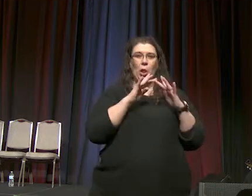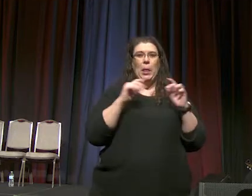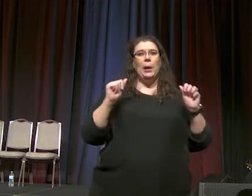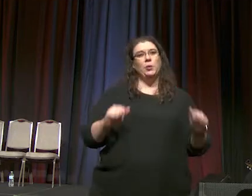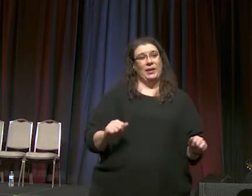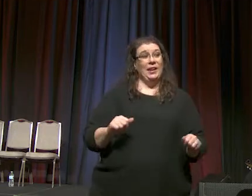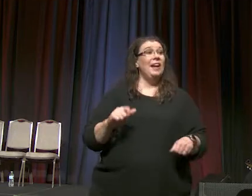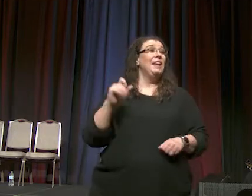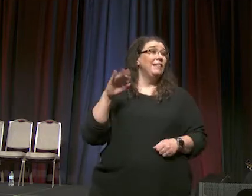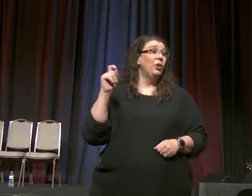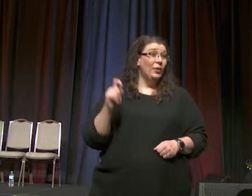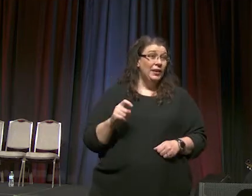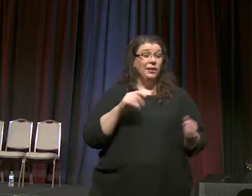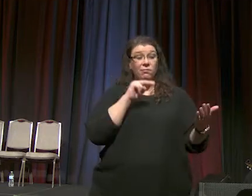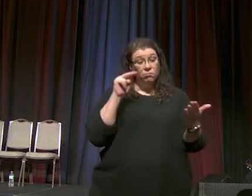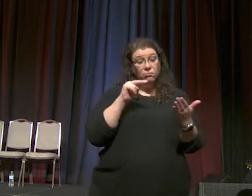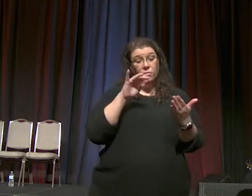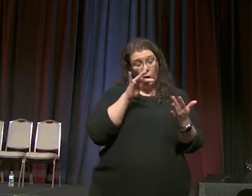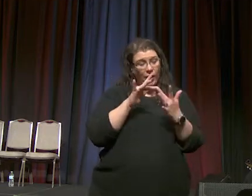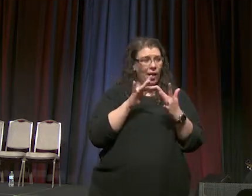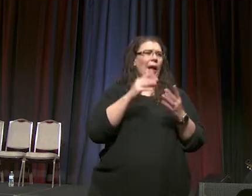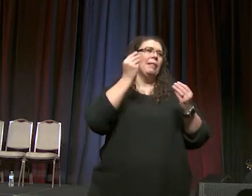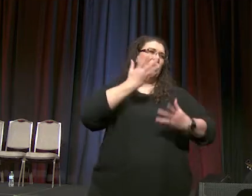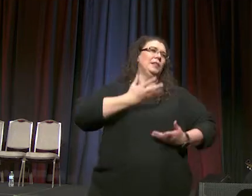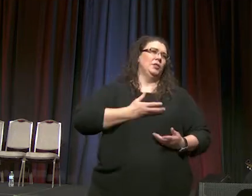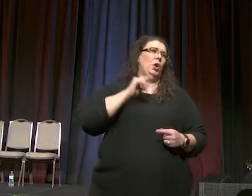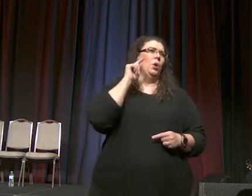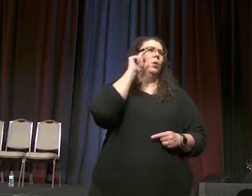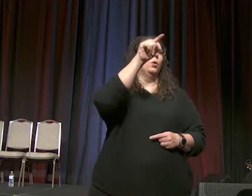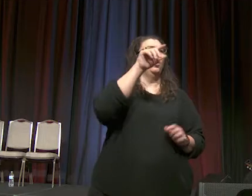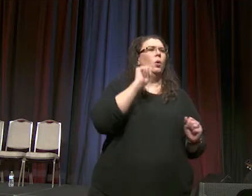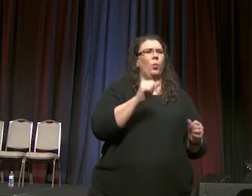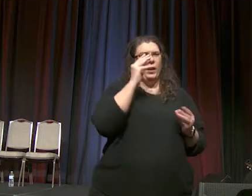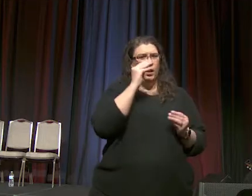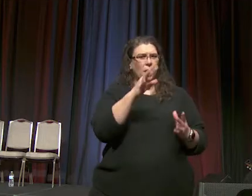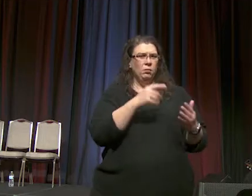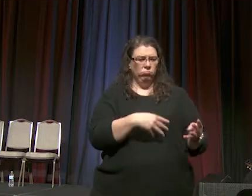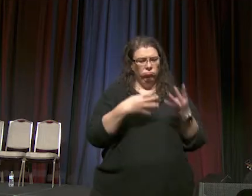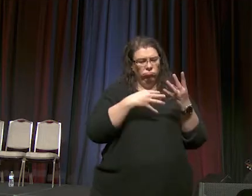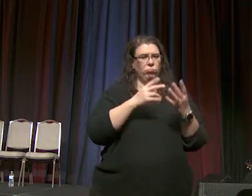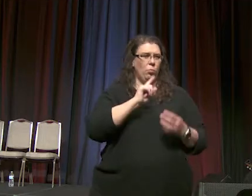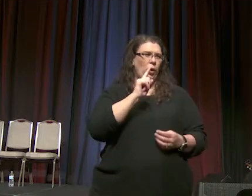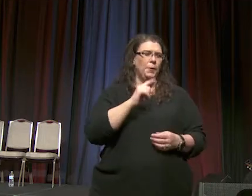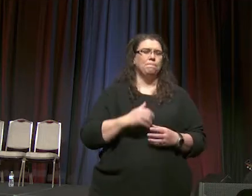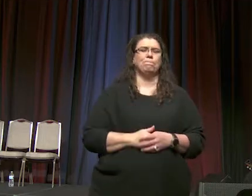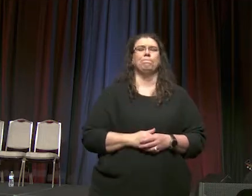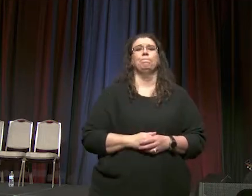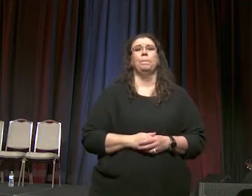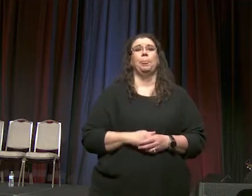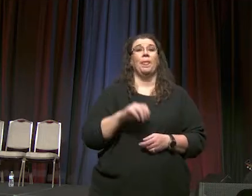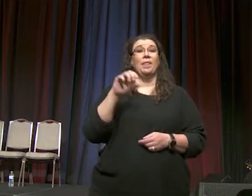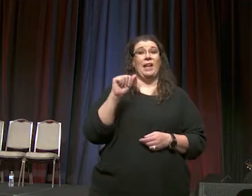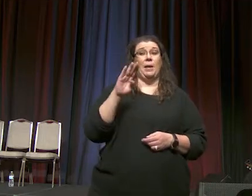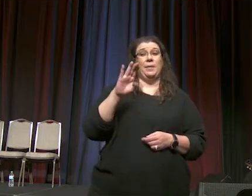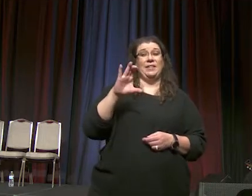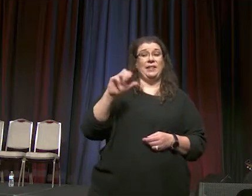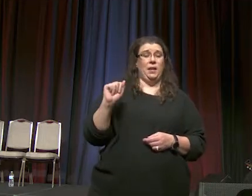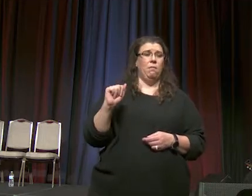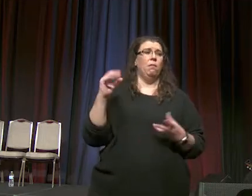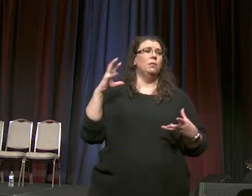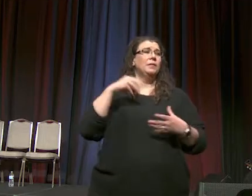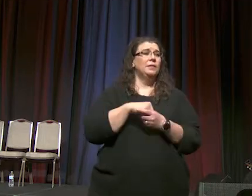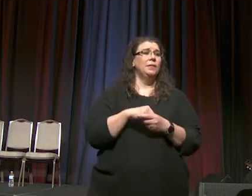If you need to do so, let us know in the back of the room, and we'll be happy to help you do that. The ADCA contains all